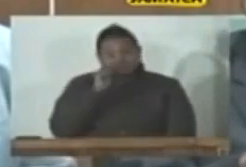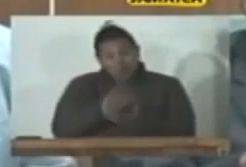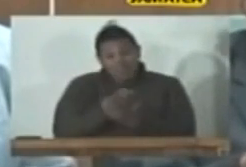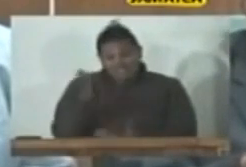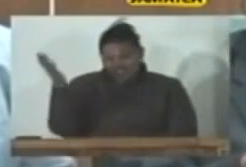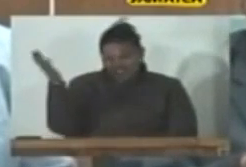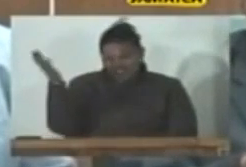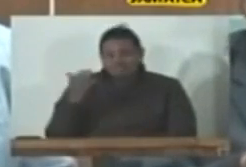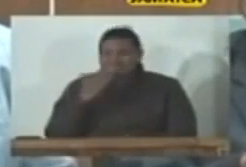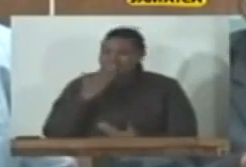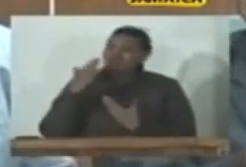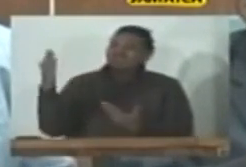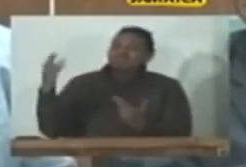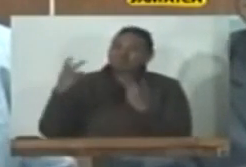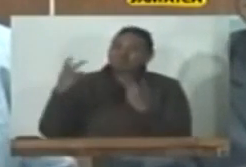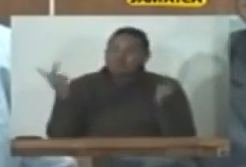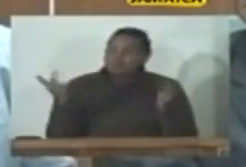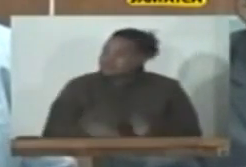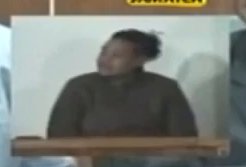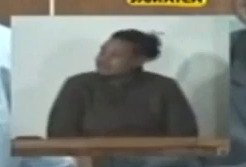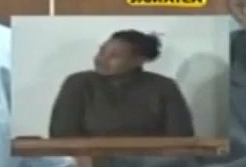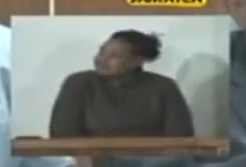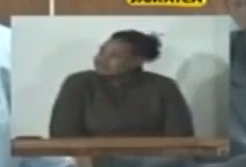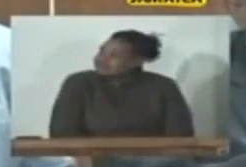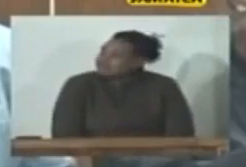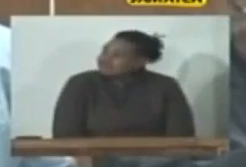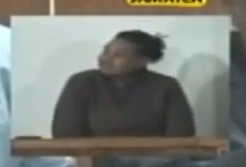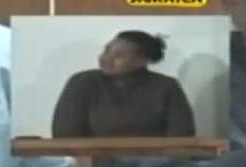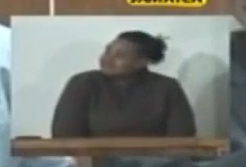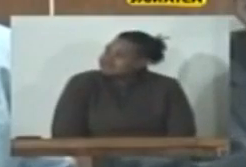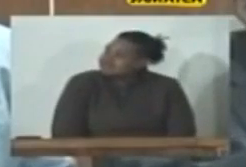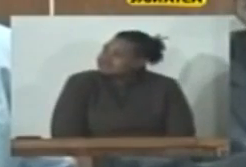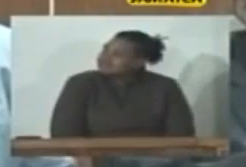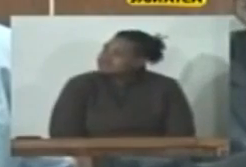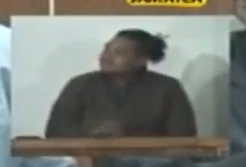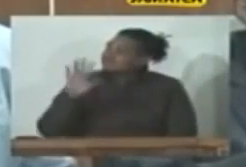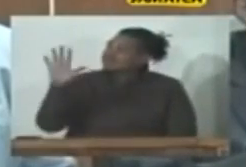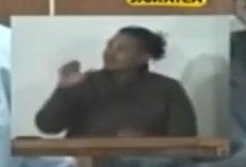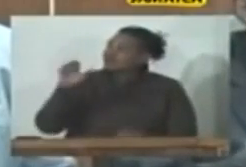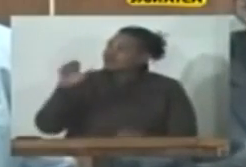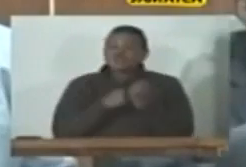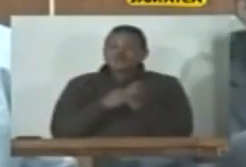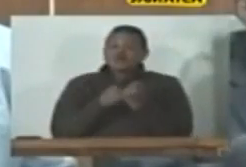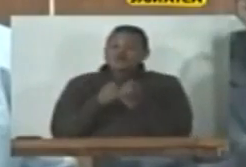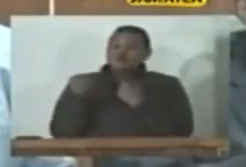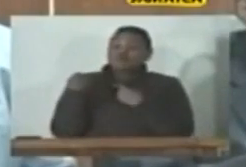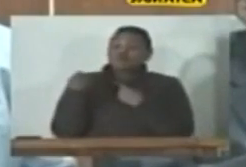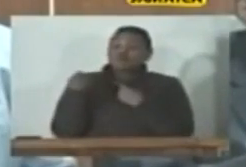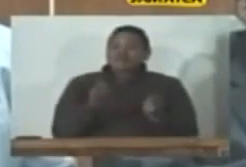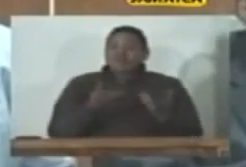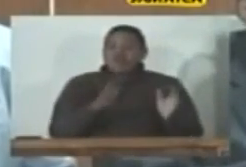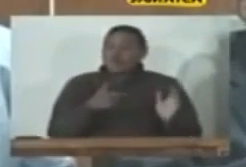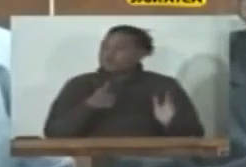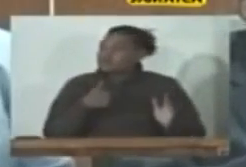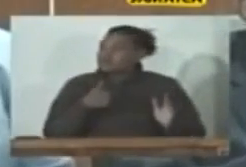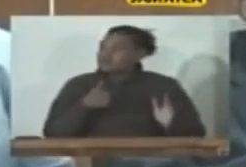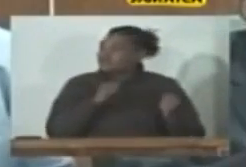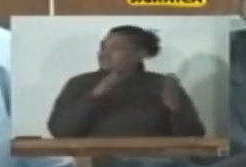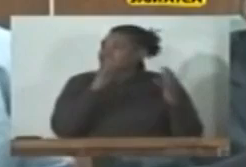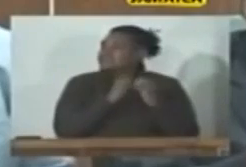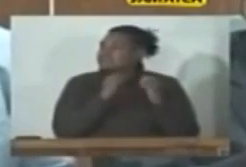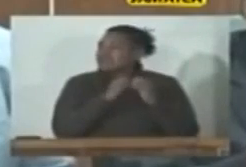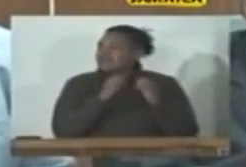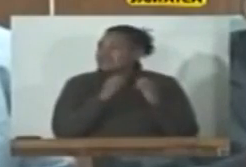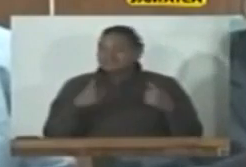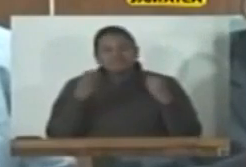Her solid support has enabled me to face and overcome many challenges over the 35 years that we've been